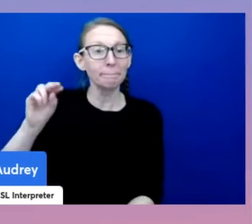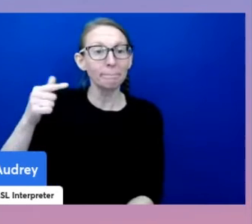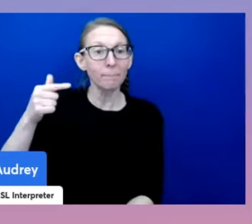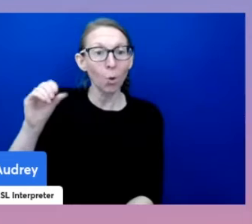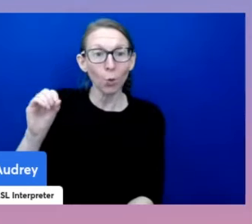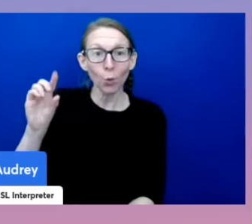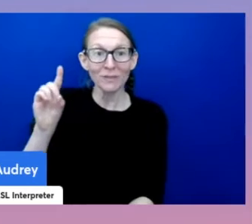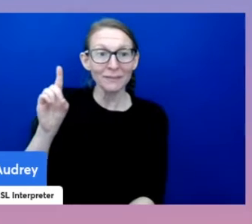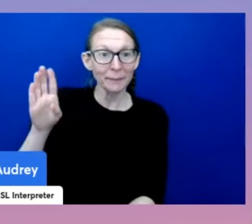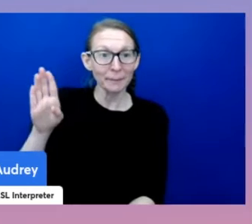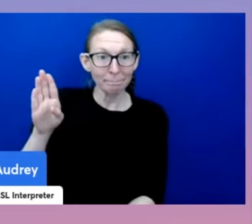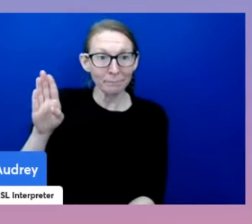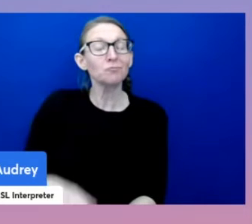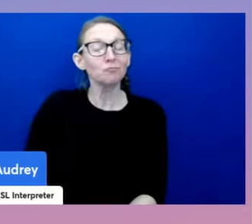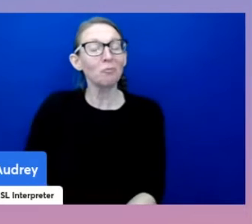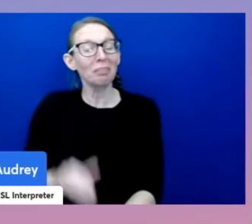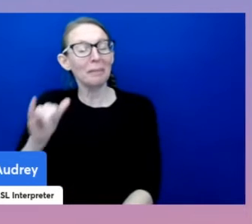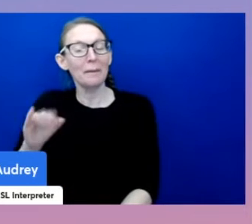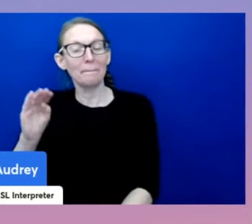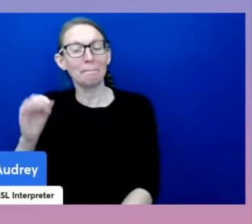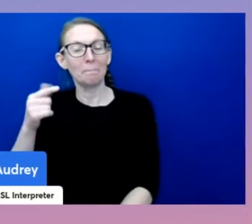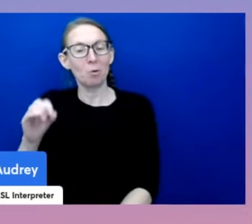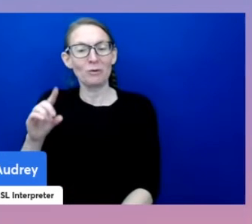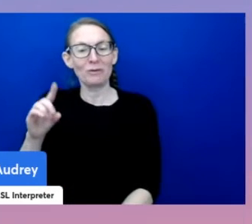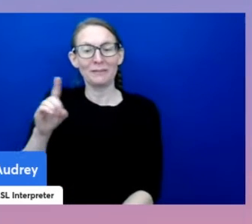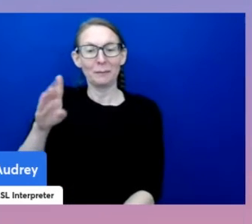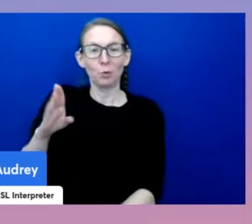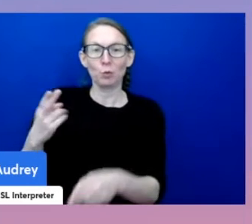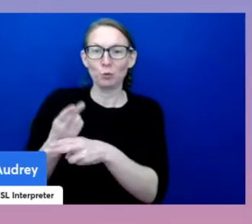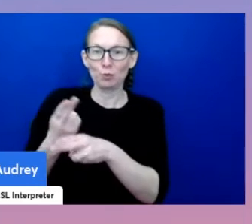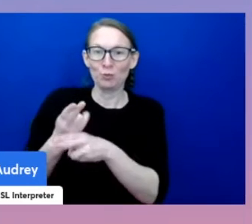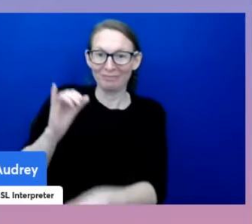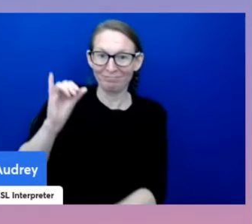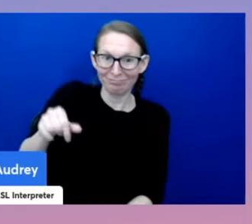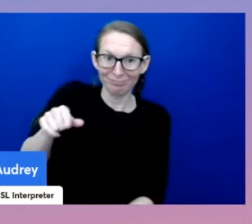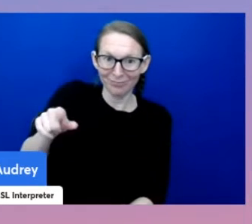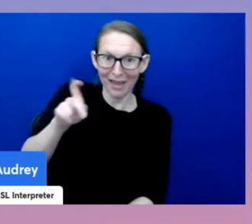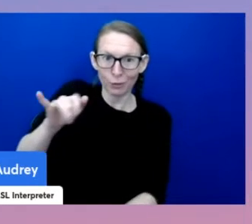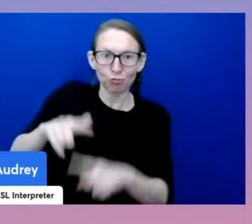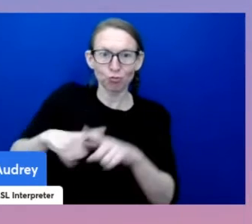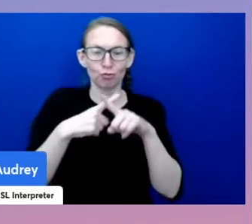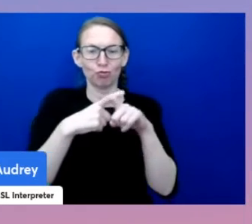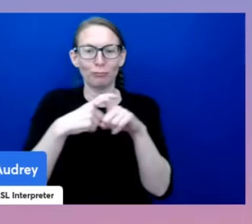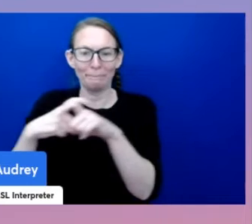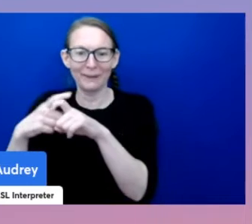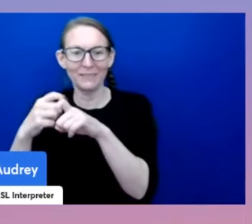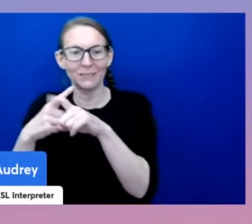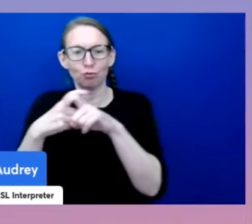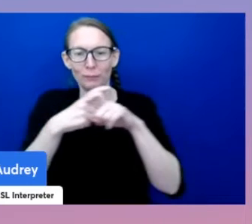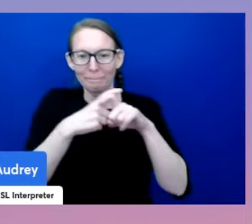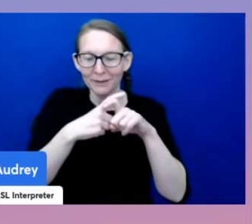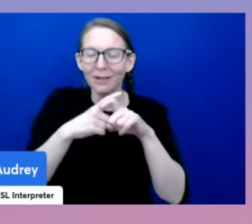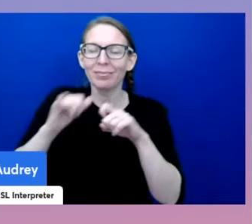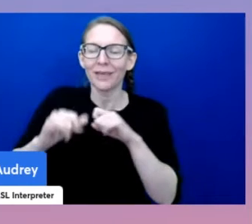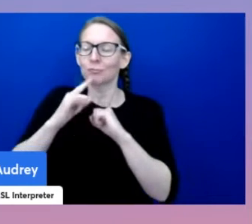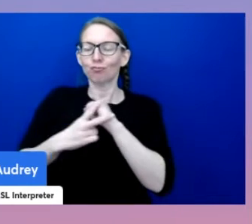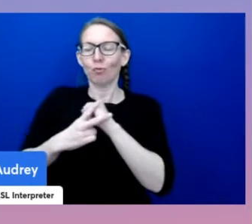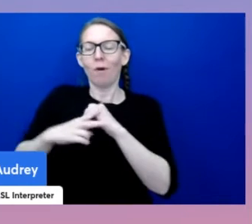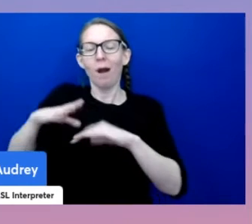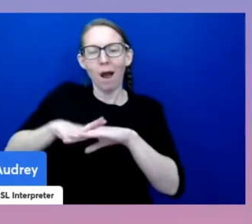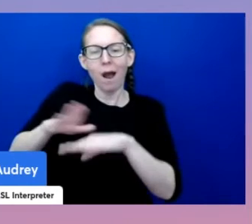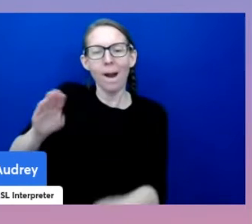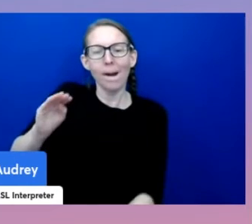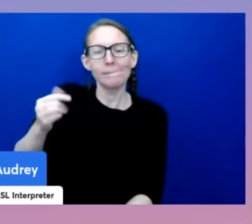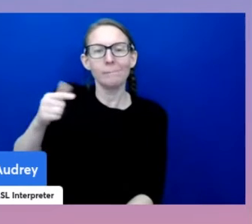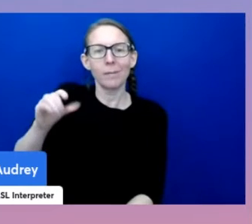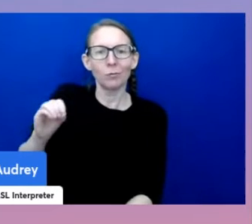means MongoDB use DE key to encrypt and decrypt the data that's stored on the Mongo Atlas.